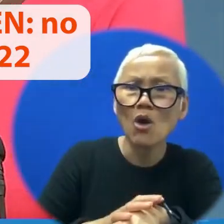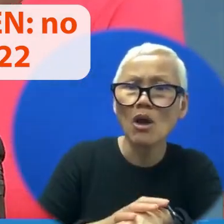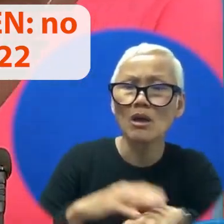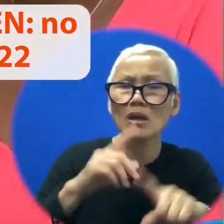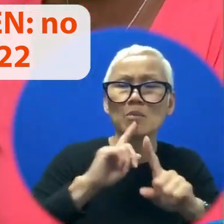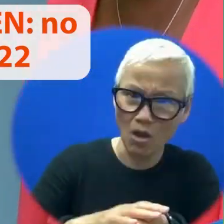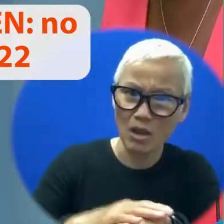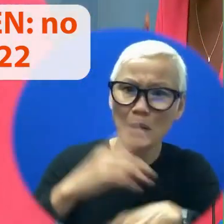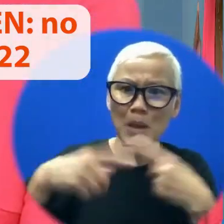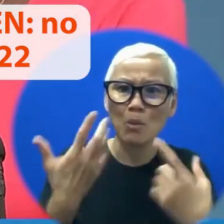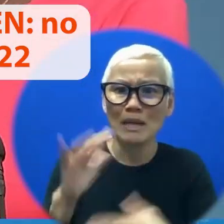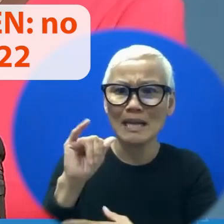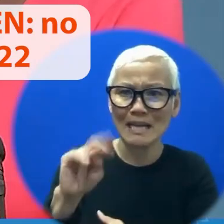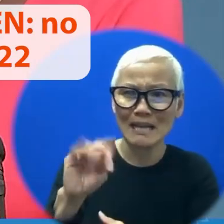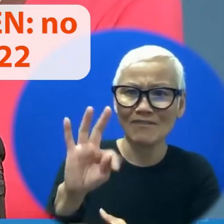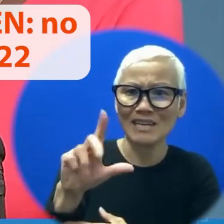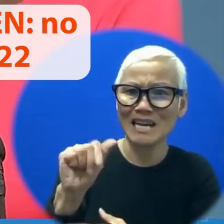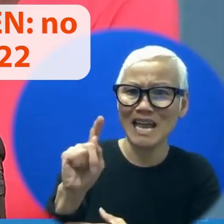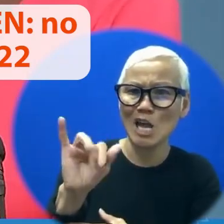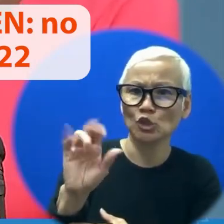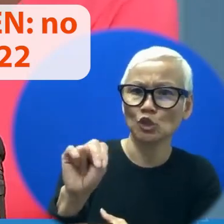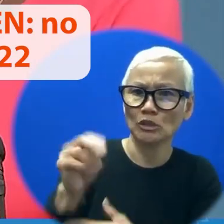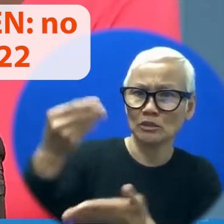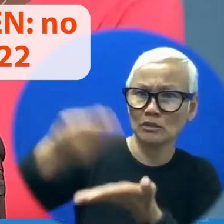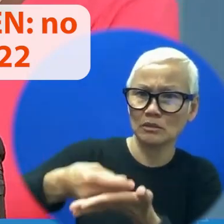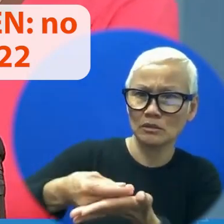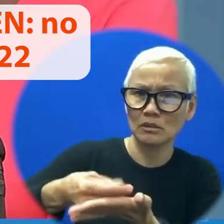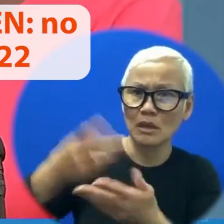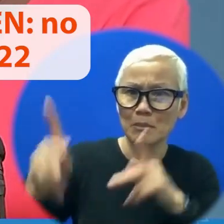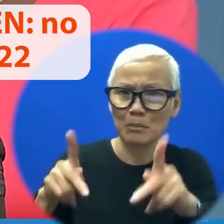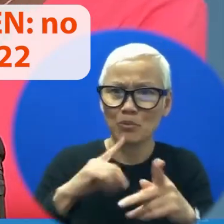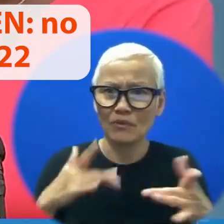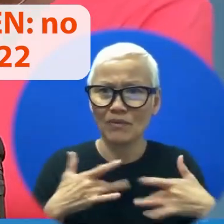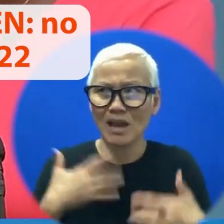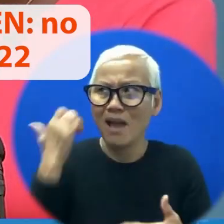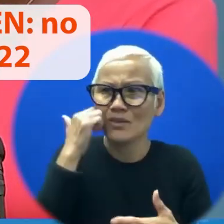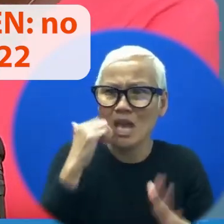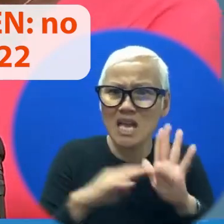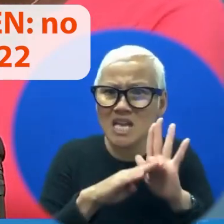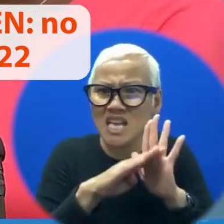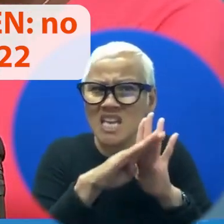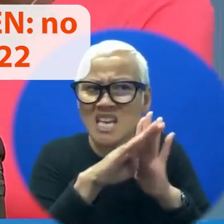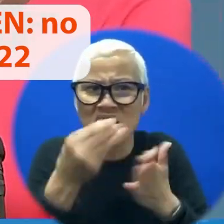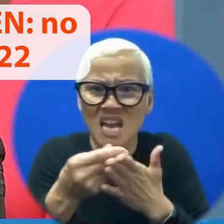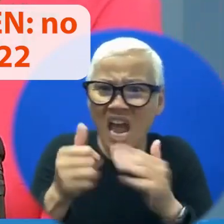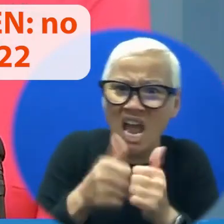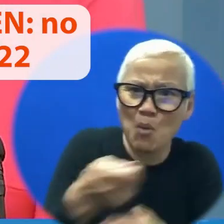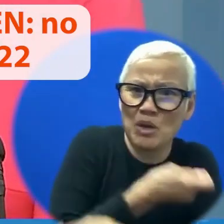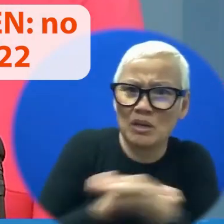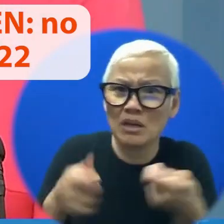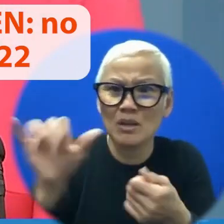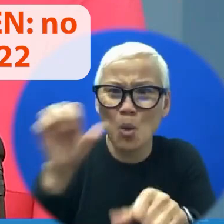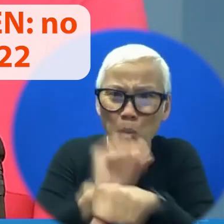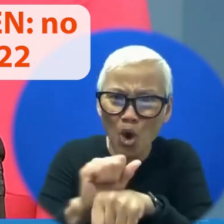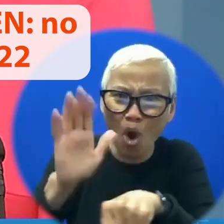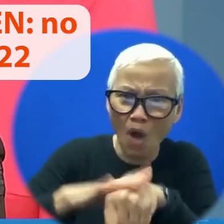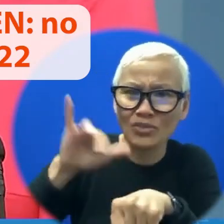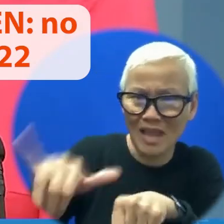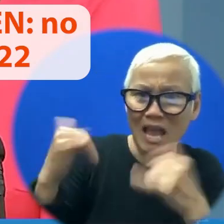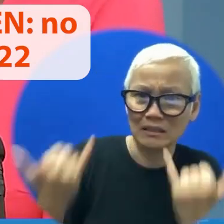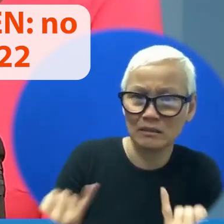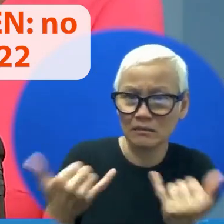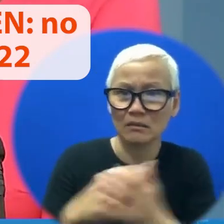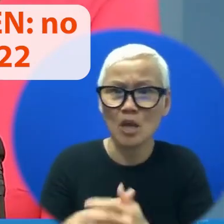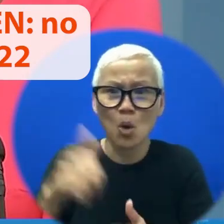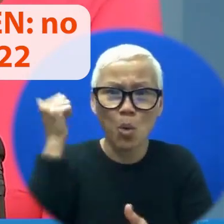all popular. You think about inflation. Yes, the American people are feeling that every day. But the president has also worked on these issues. And